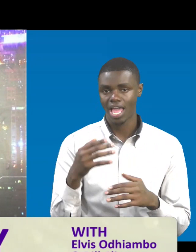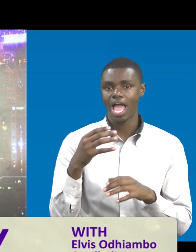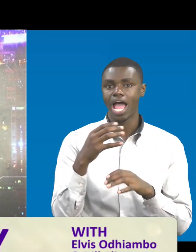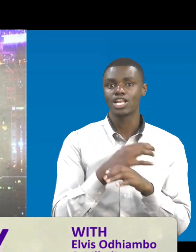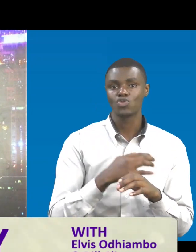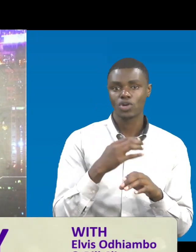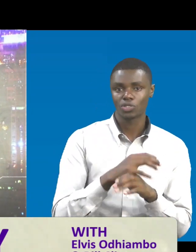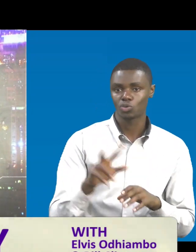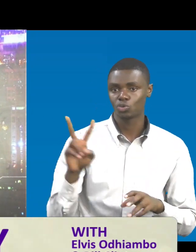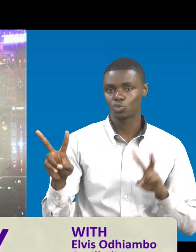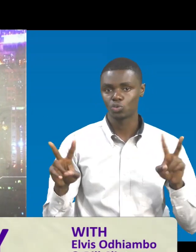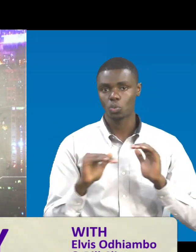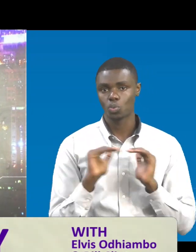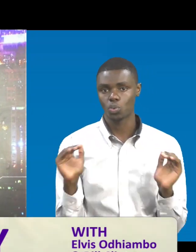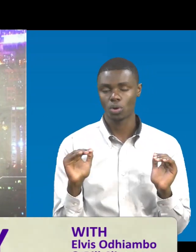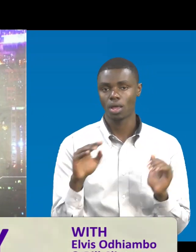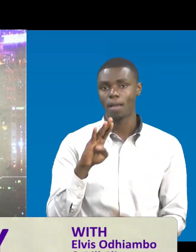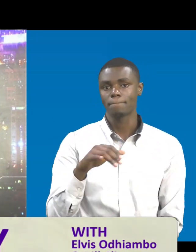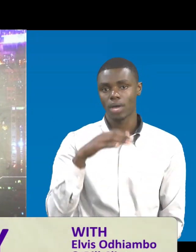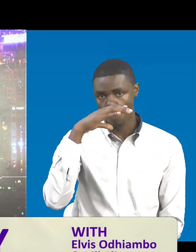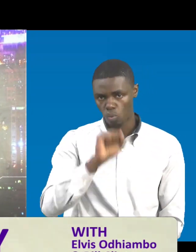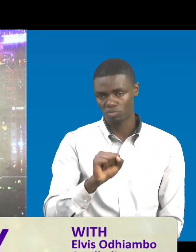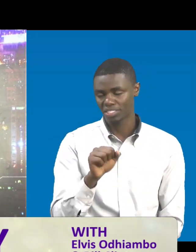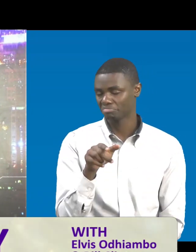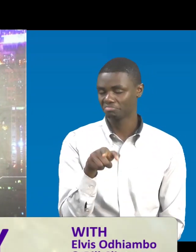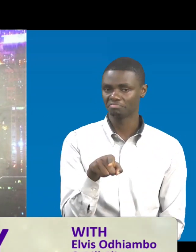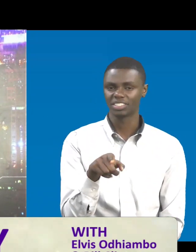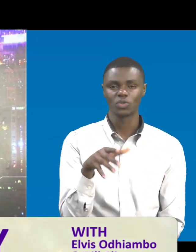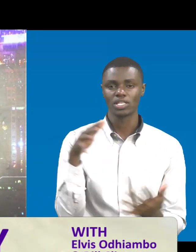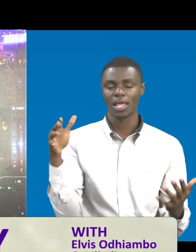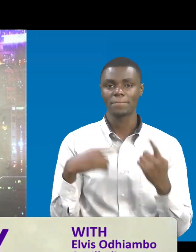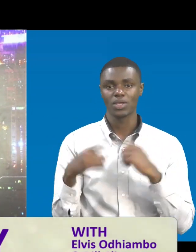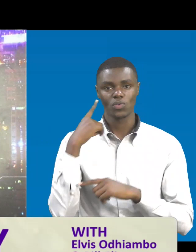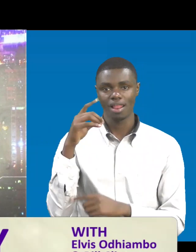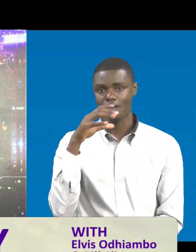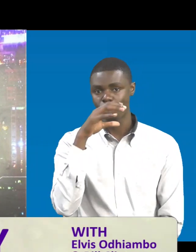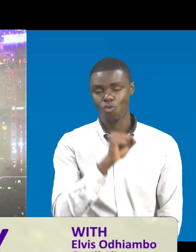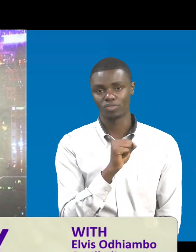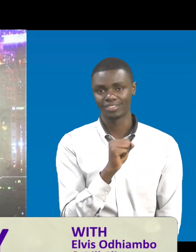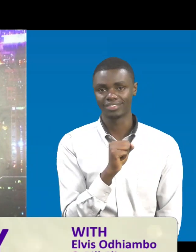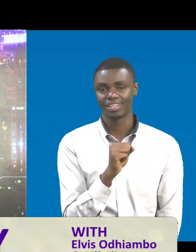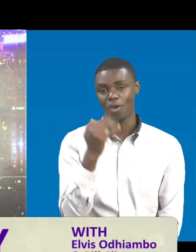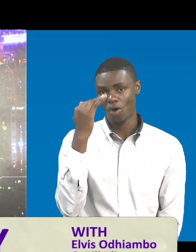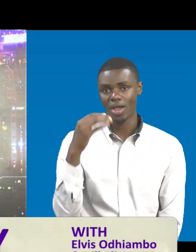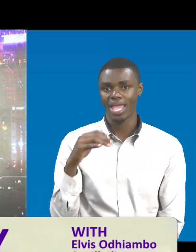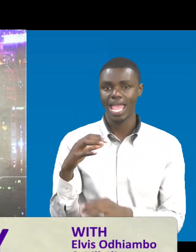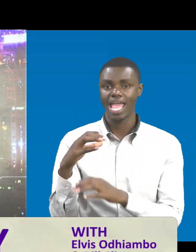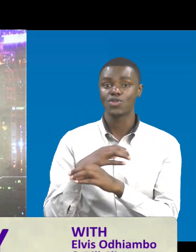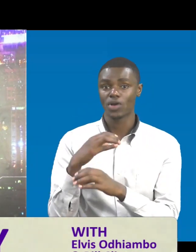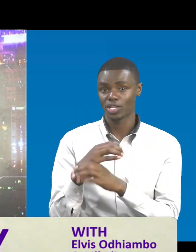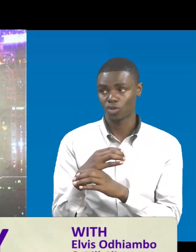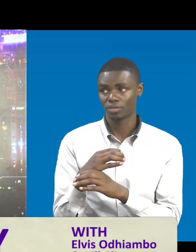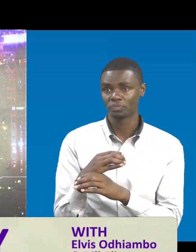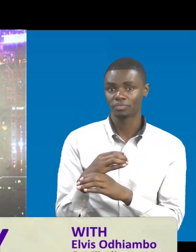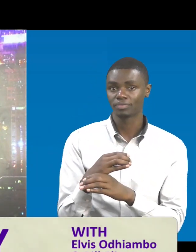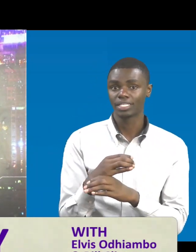being held to a 2-2 draw by Wolves, which was quite a big win for Wolves on the other side, because Newcastle, of course, they